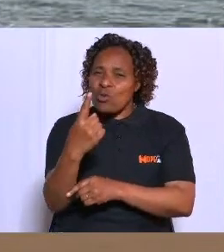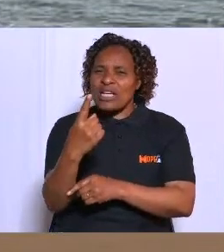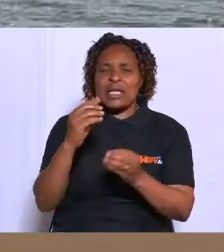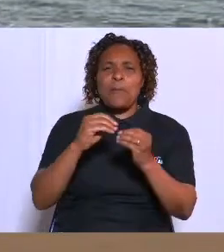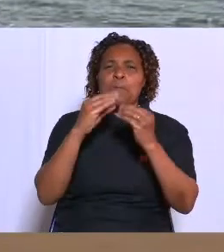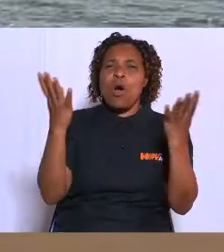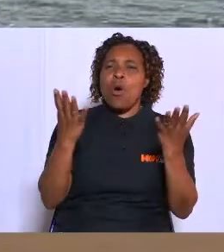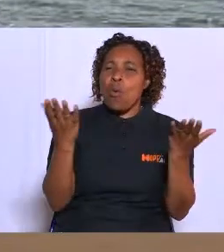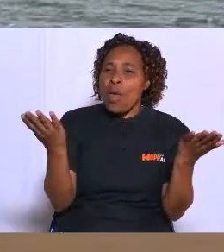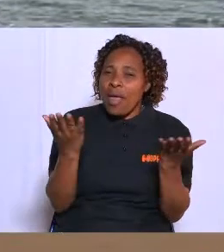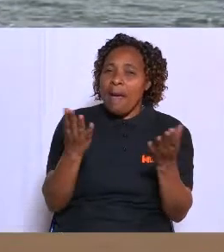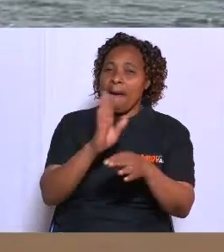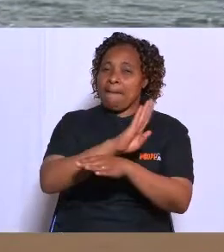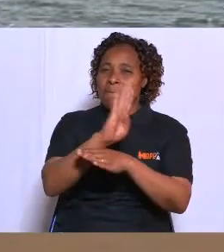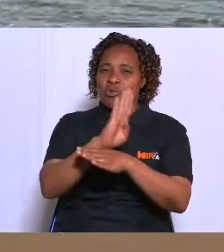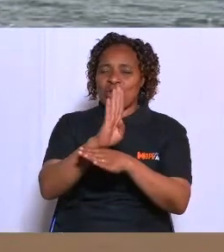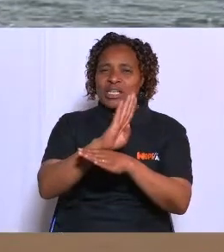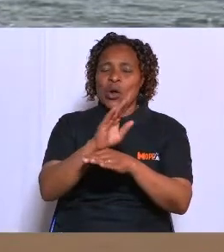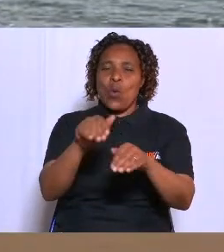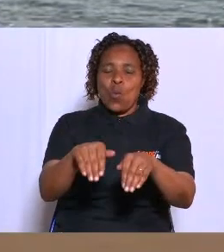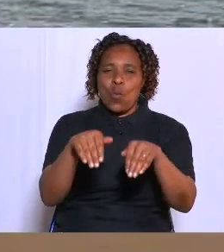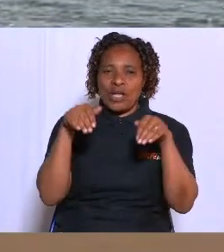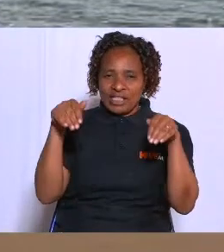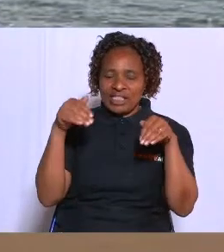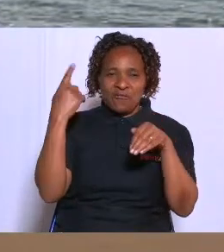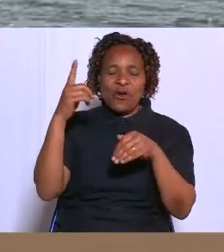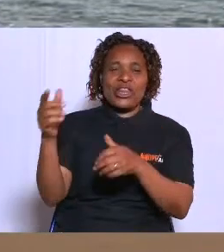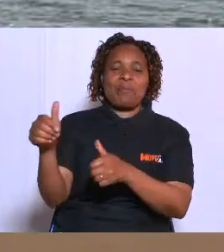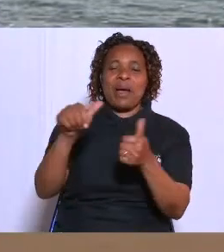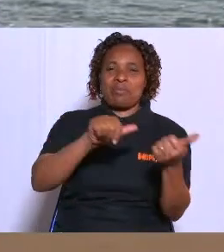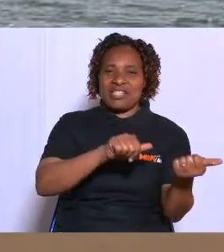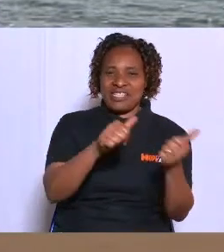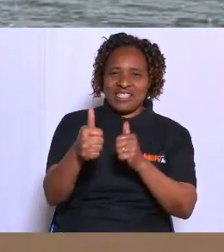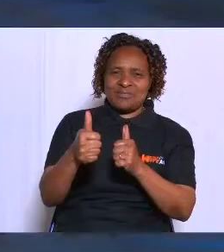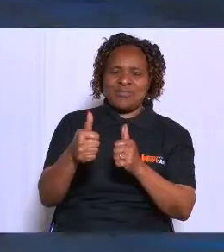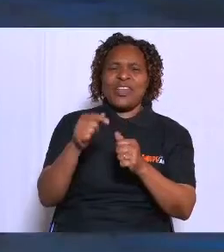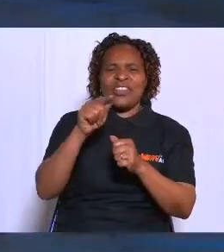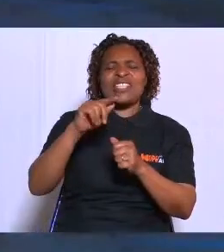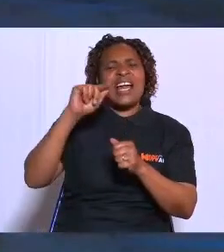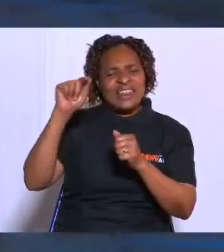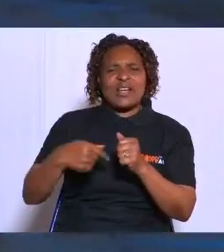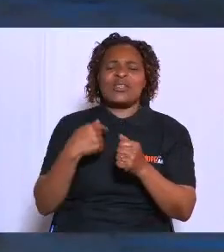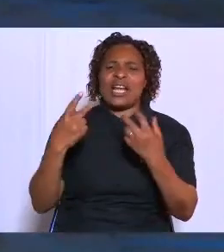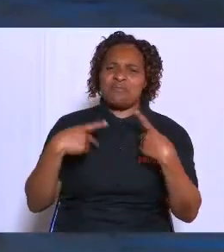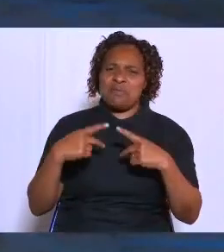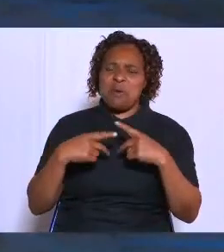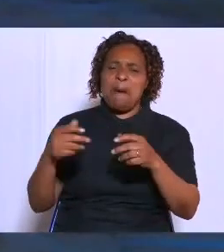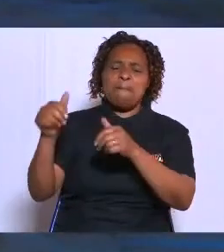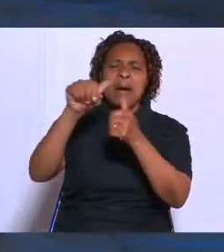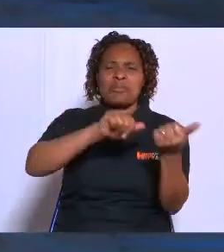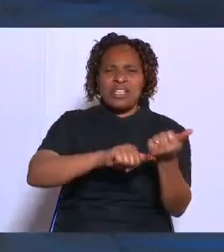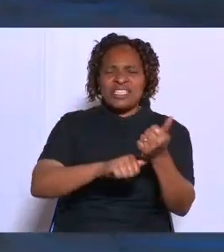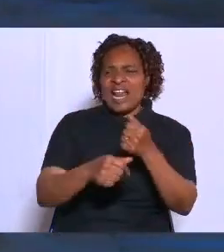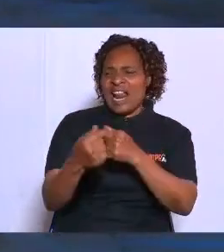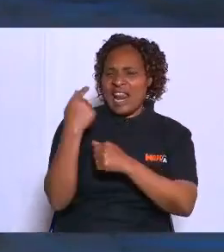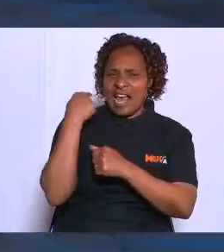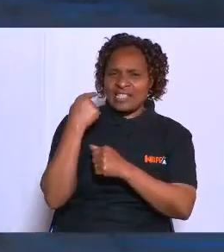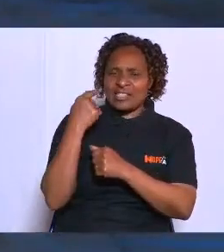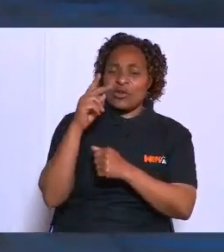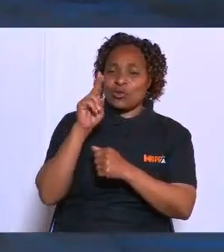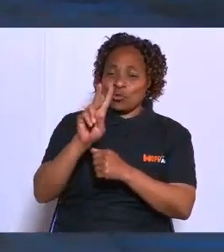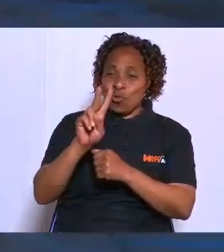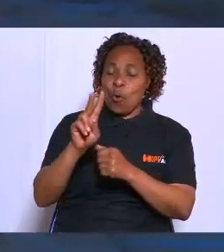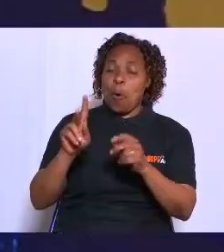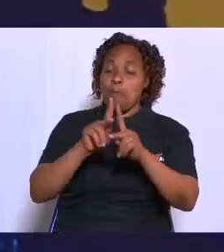in Burundi are waiting for baptism that's a thousand people baptized in just the last two places